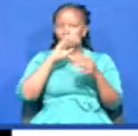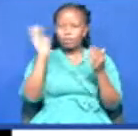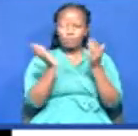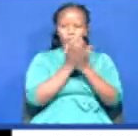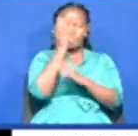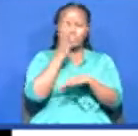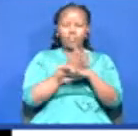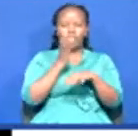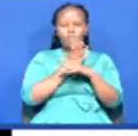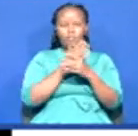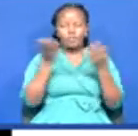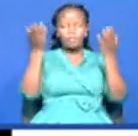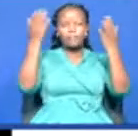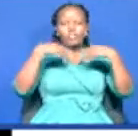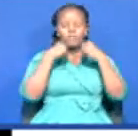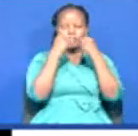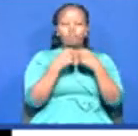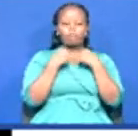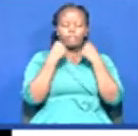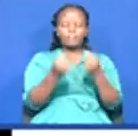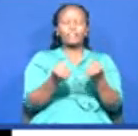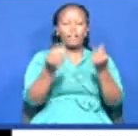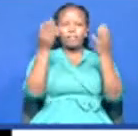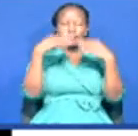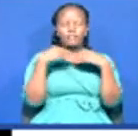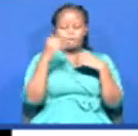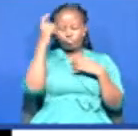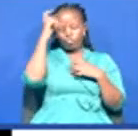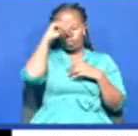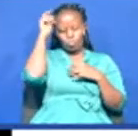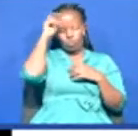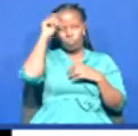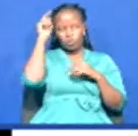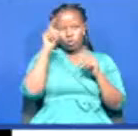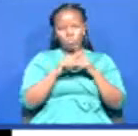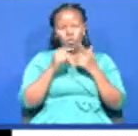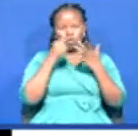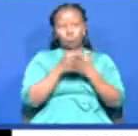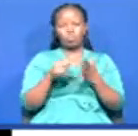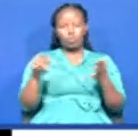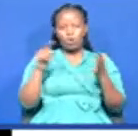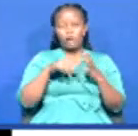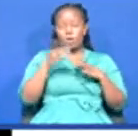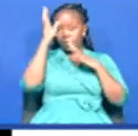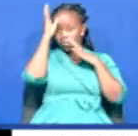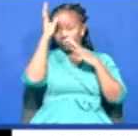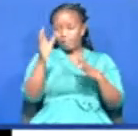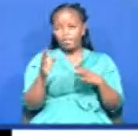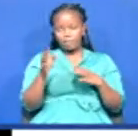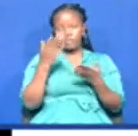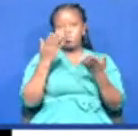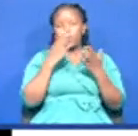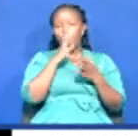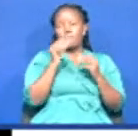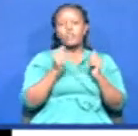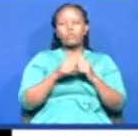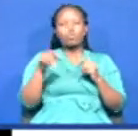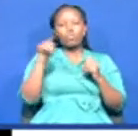give us the strength, give us the guidance, give us the wisdom, and help us, my dear Father. May you be with us and care for